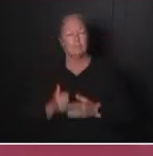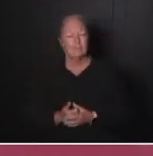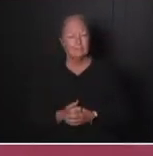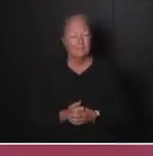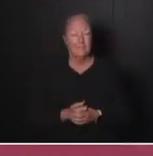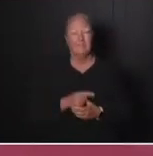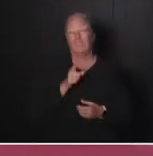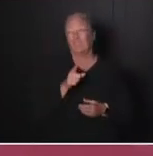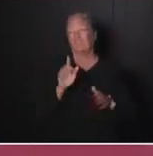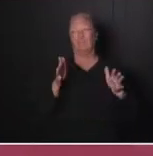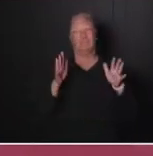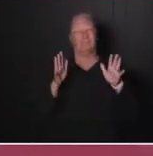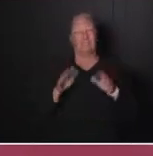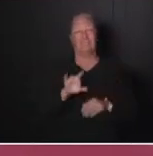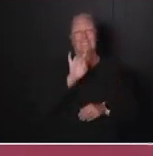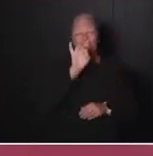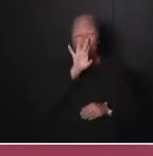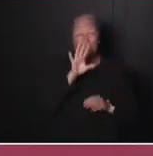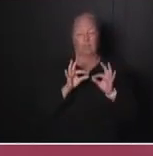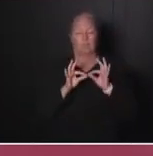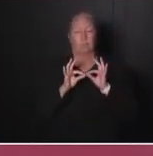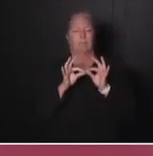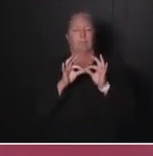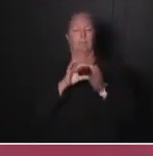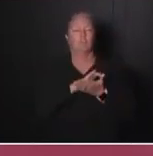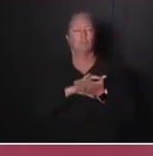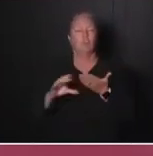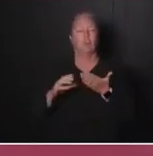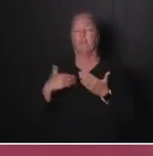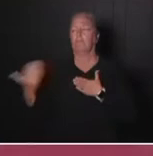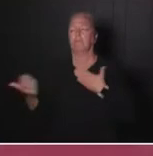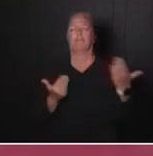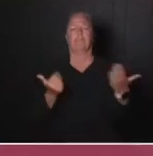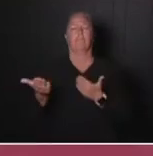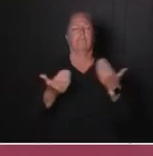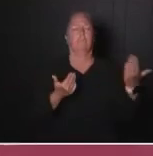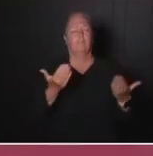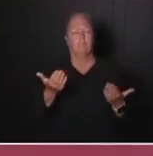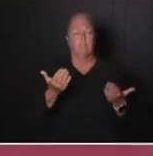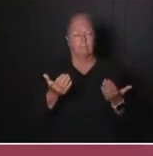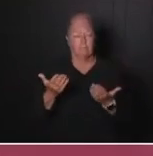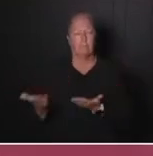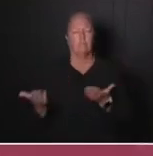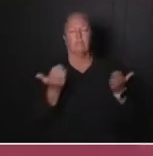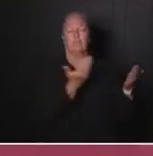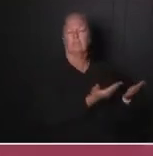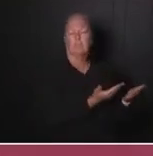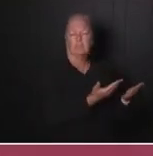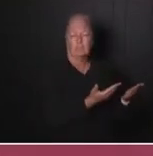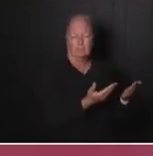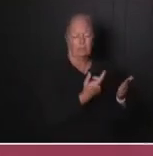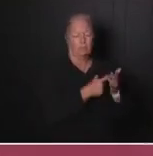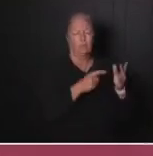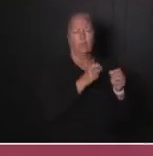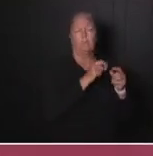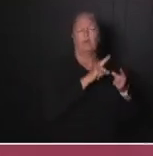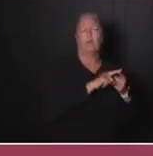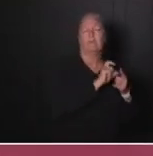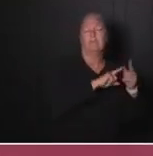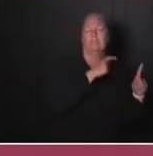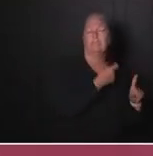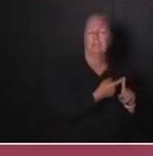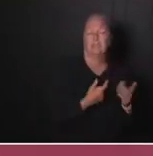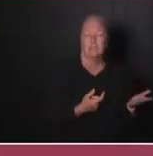realm of $10 billion here. Compare that to RoboDebt and the malice with which